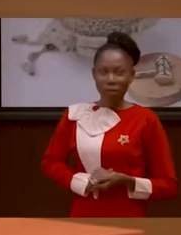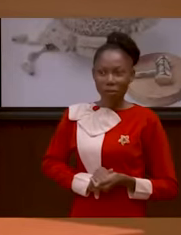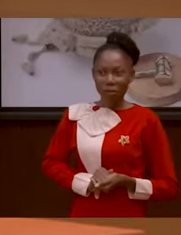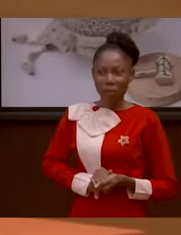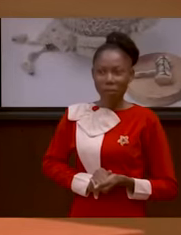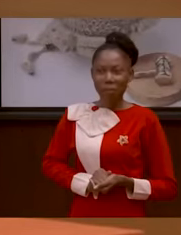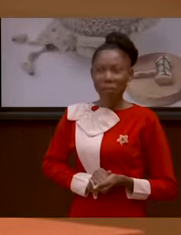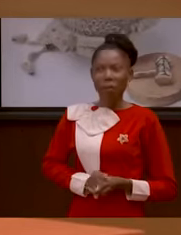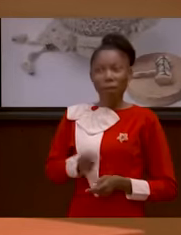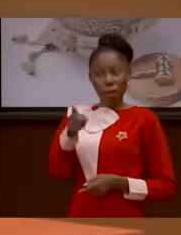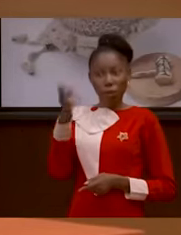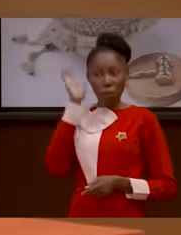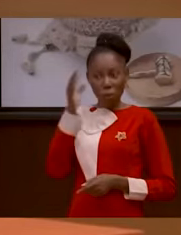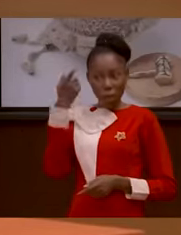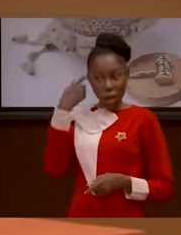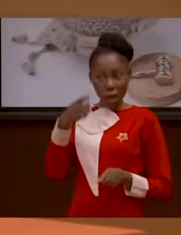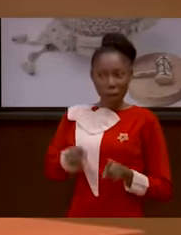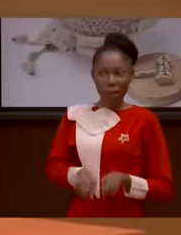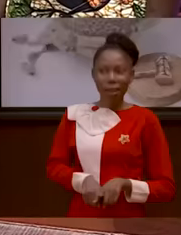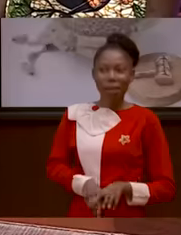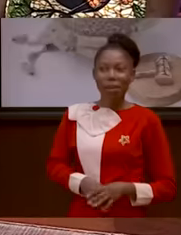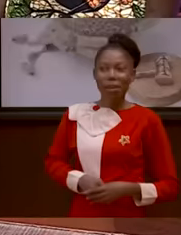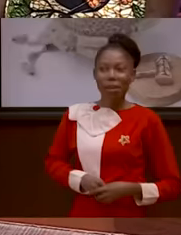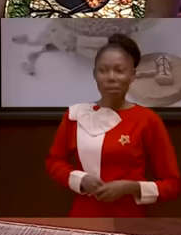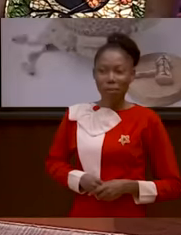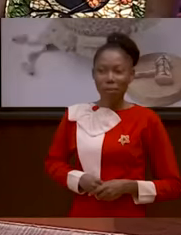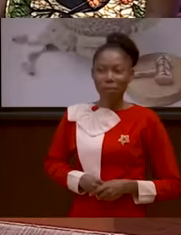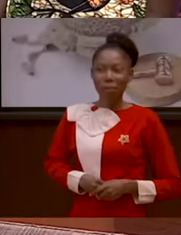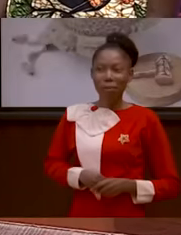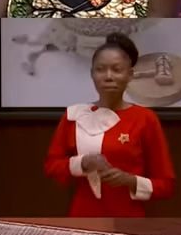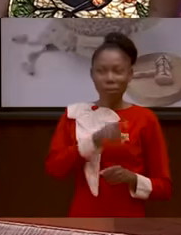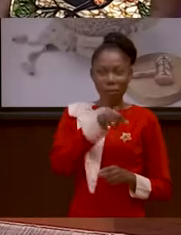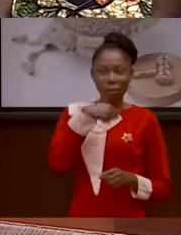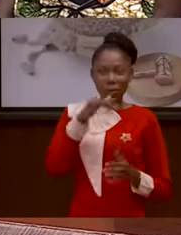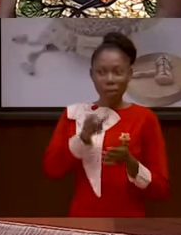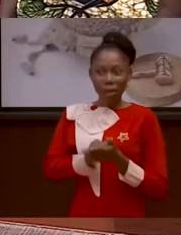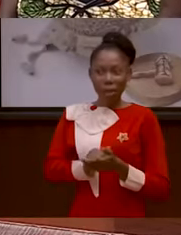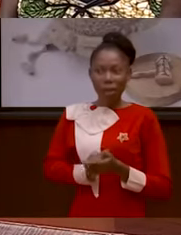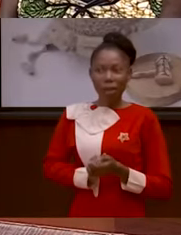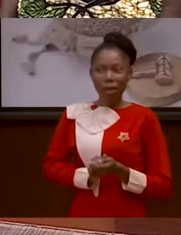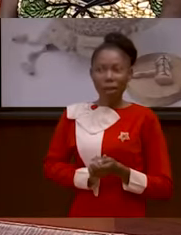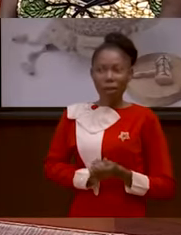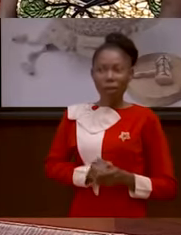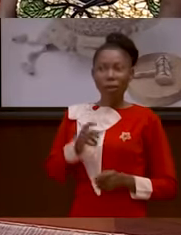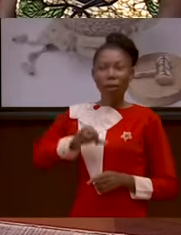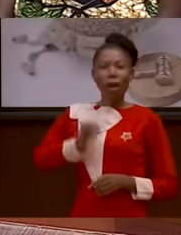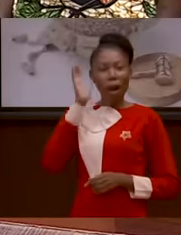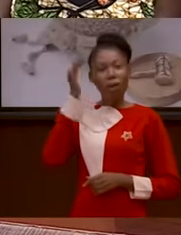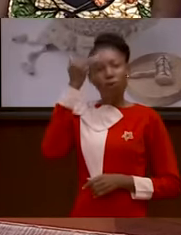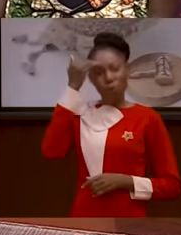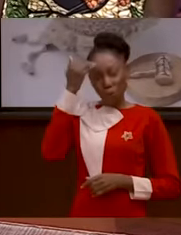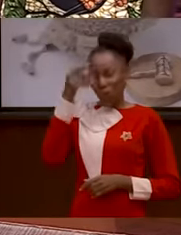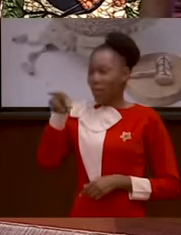you will cooperate for him to have take the children out. Mommy, anything you are saying here, Jimmy will not do